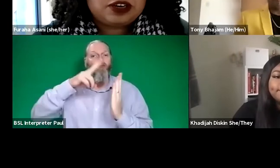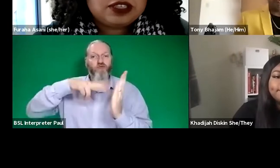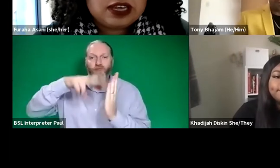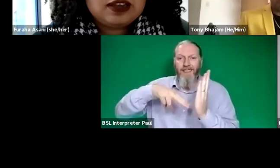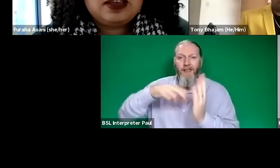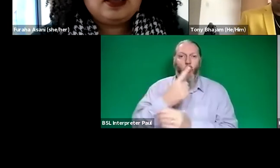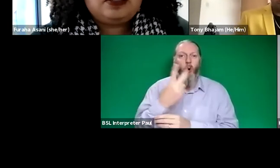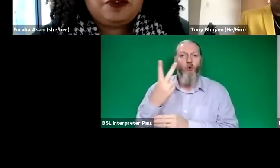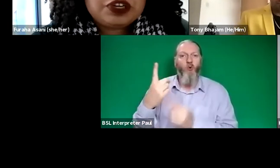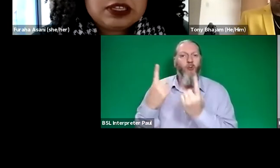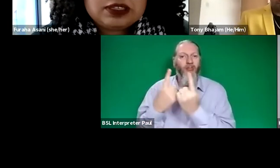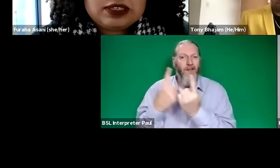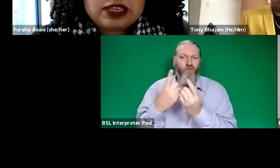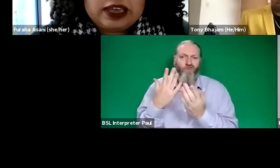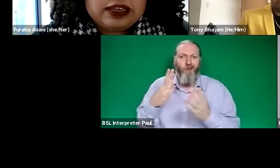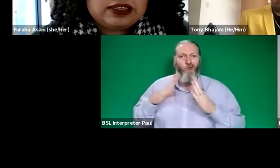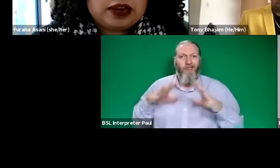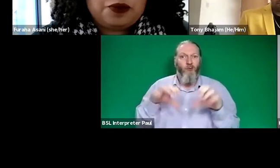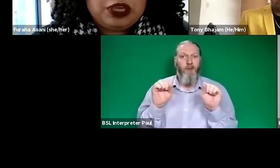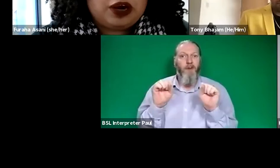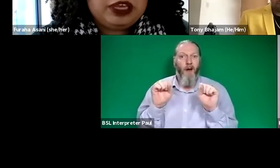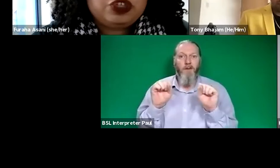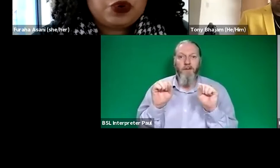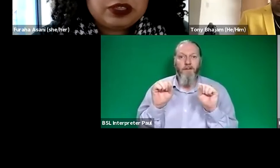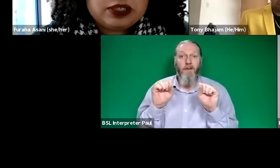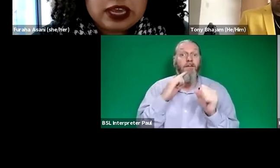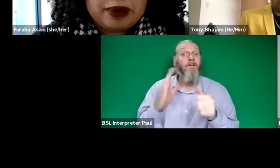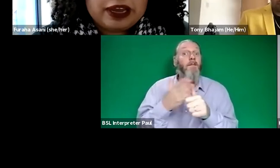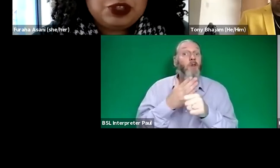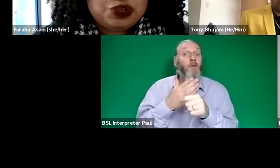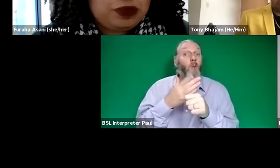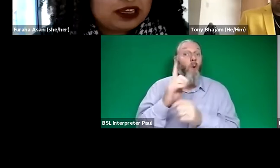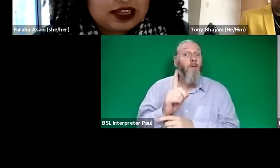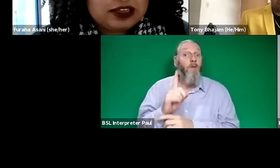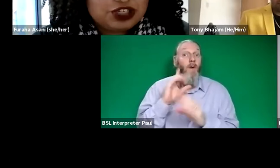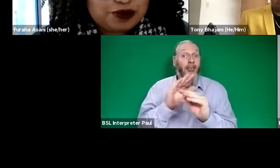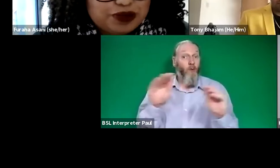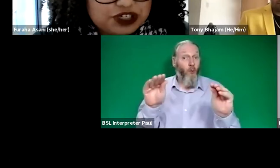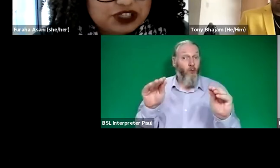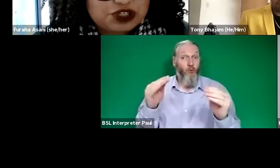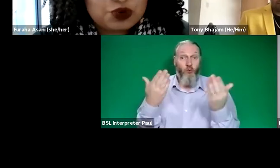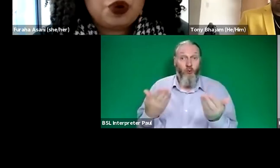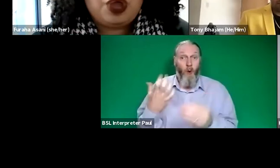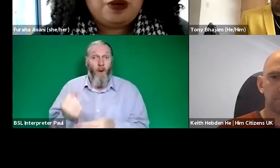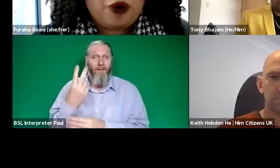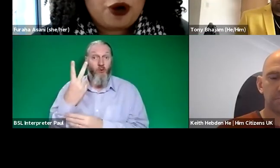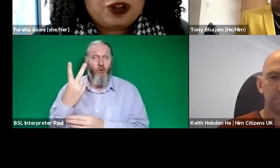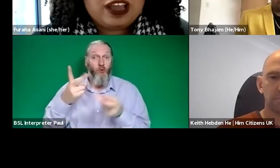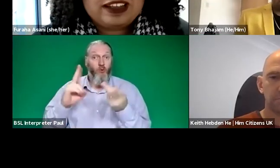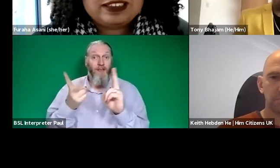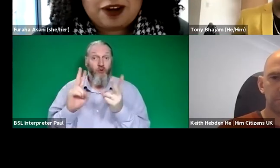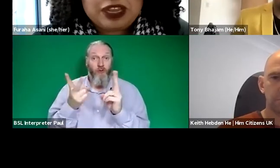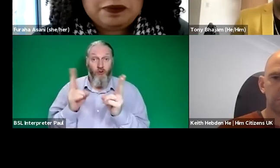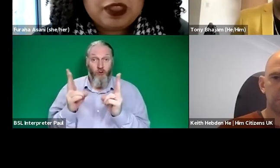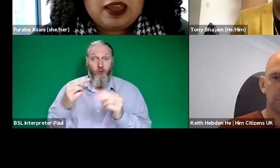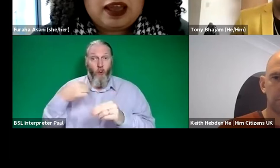get us started. The first thing to say is that we are being joined today by two BSL interpreters, so Paul